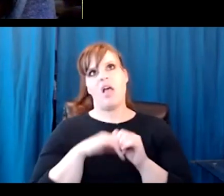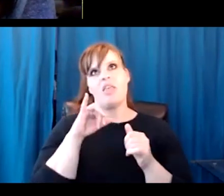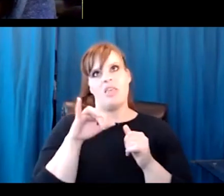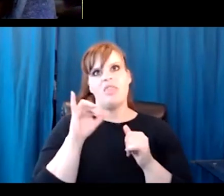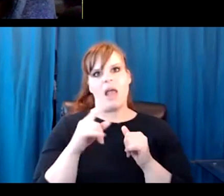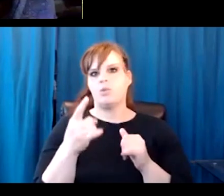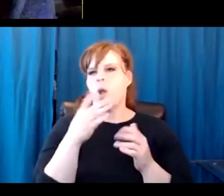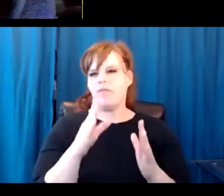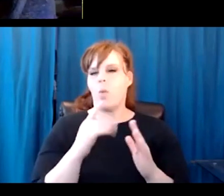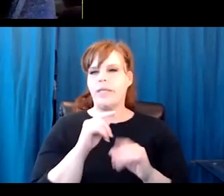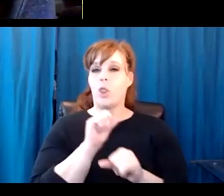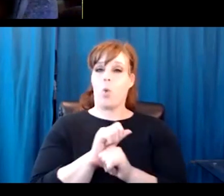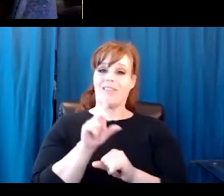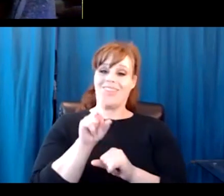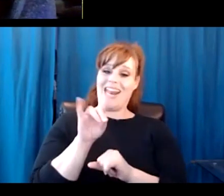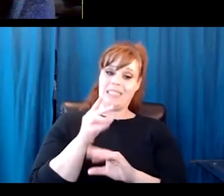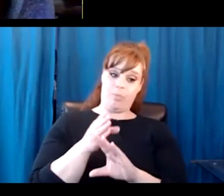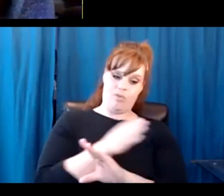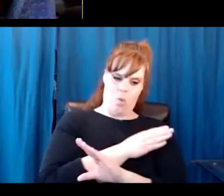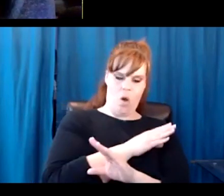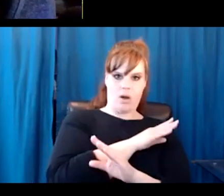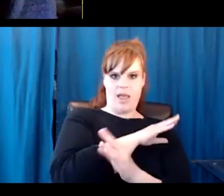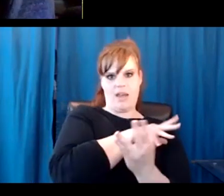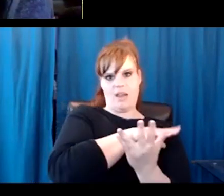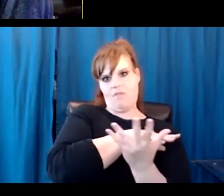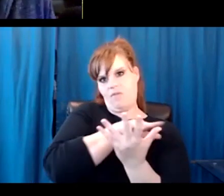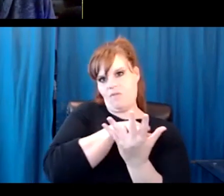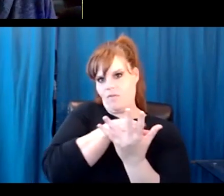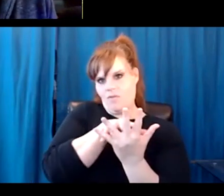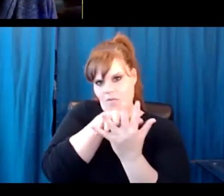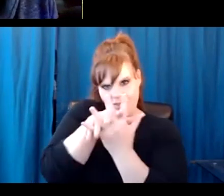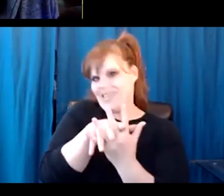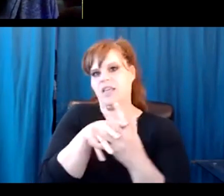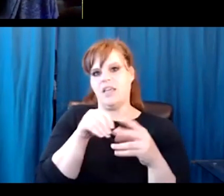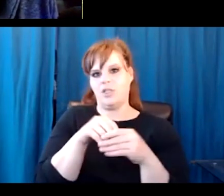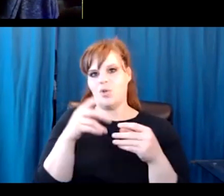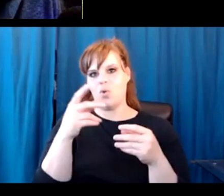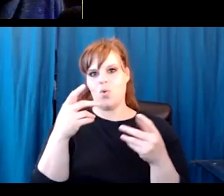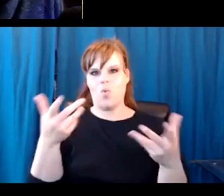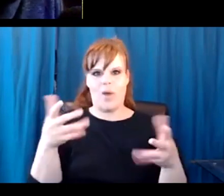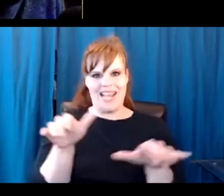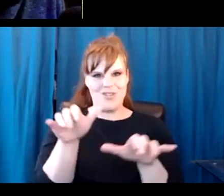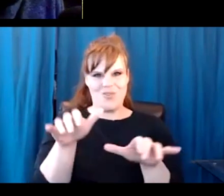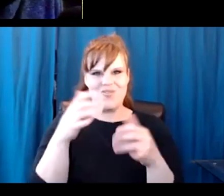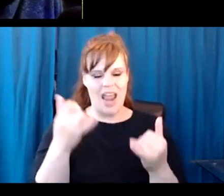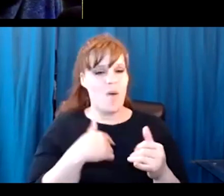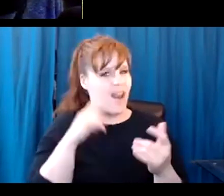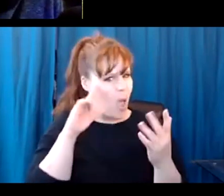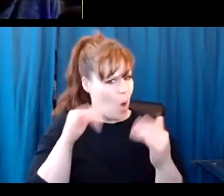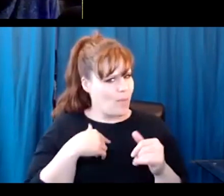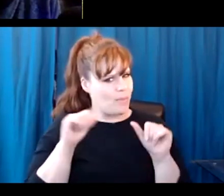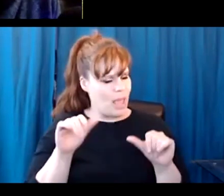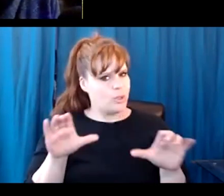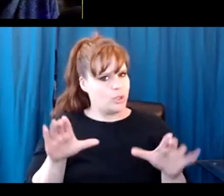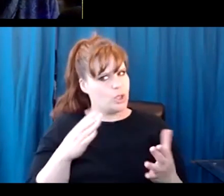the work that I did before has made its way into what I do now. And I hope I've been able to do